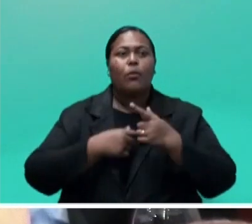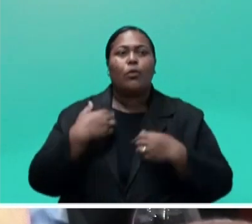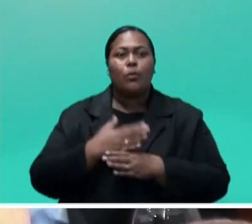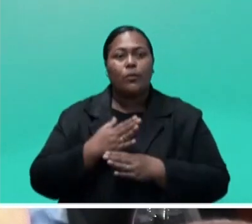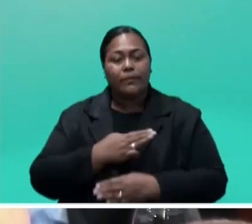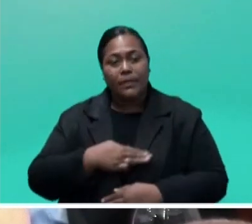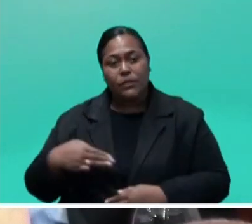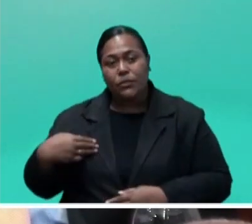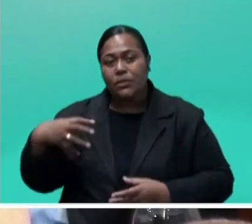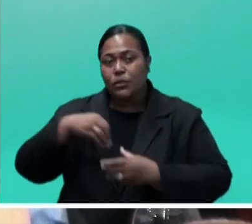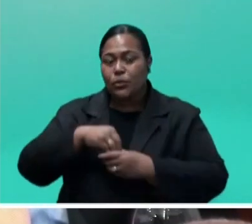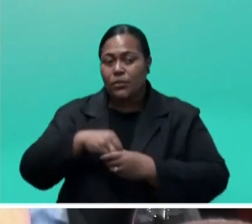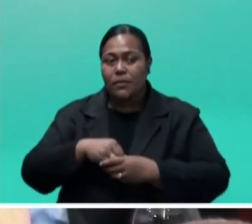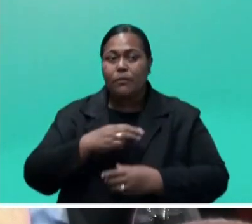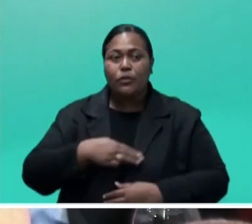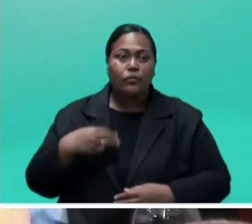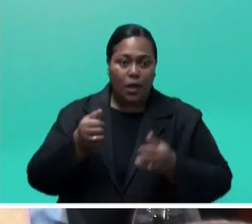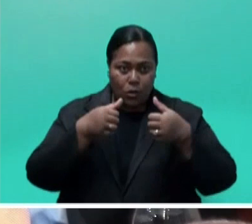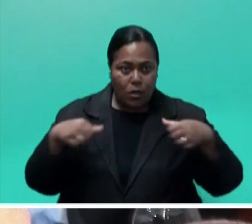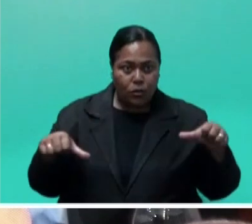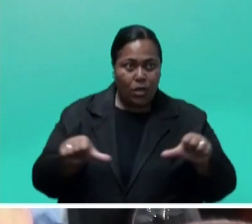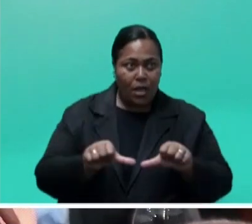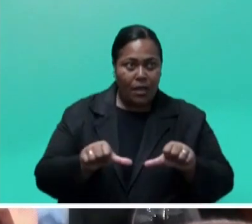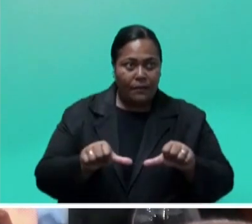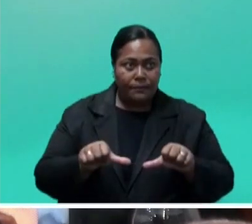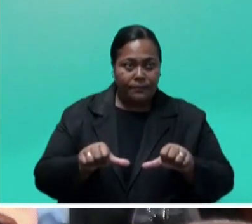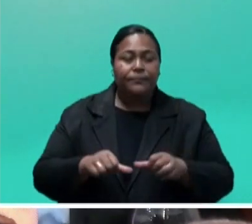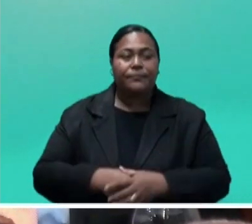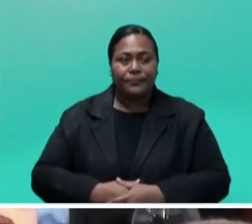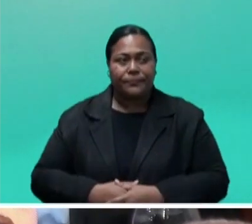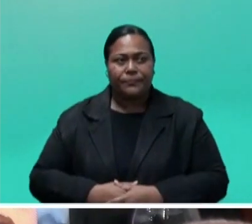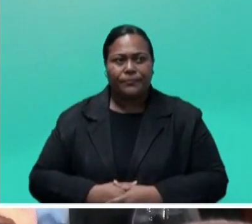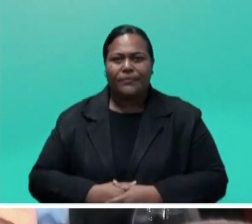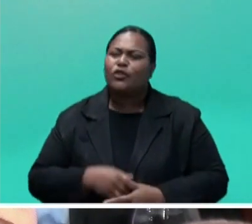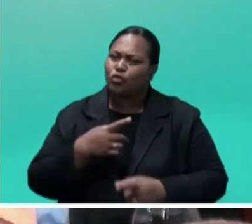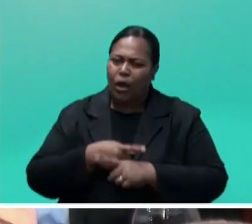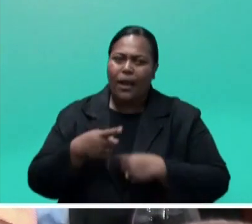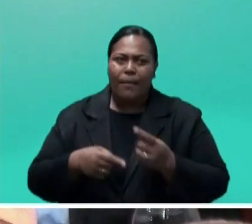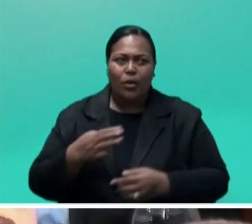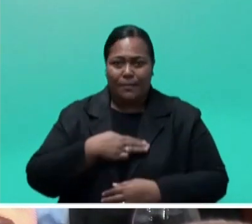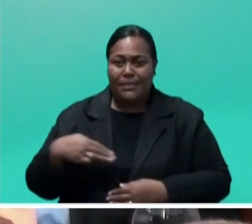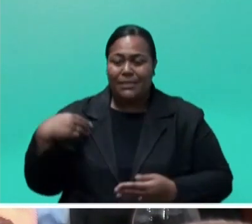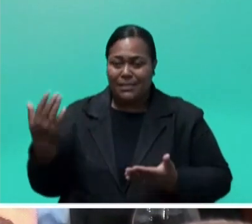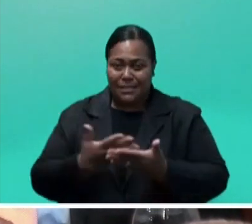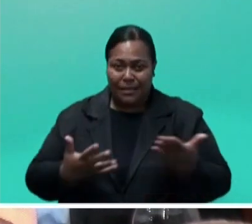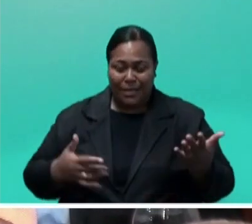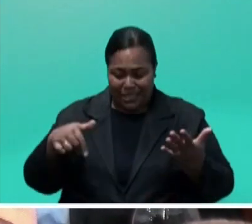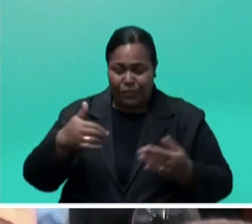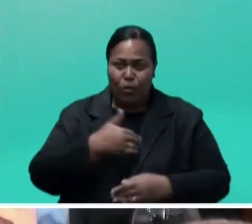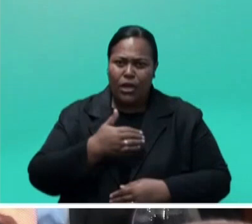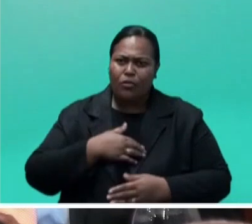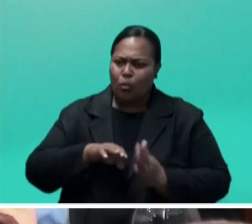ministries, including the Ministry for Agriculture, who talked about that in his ministerial statement this morning on how to alleviate poverty. We